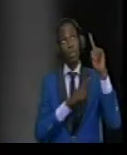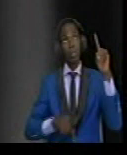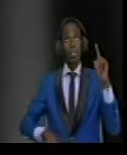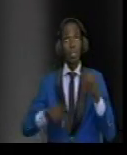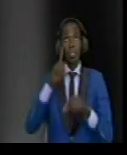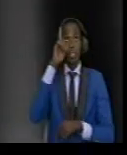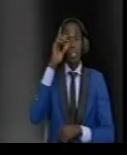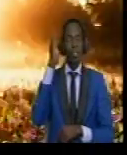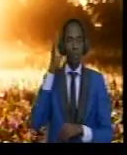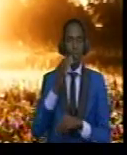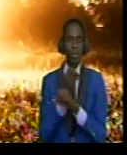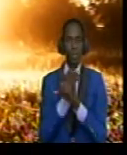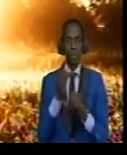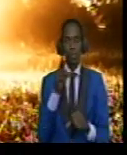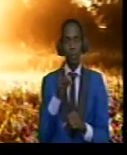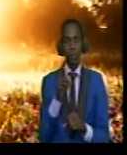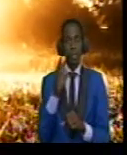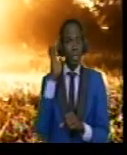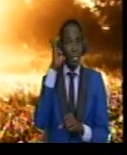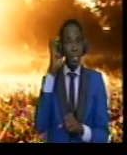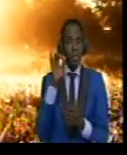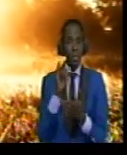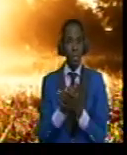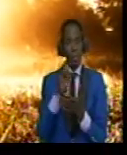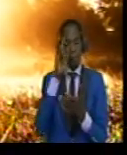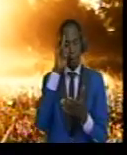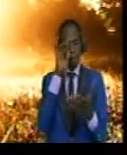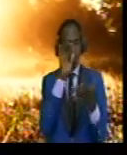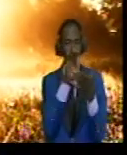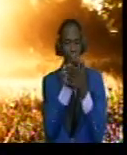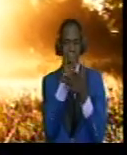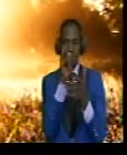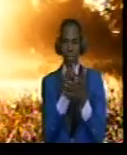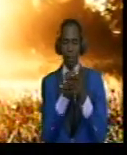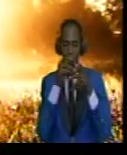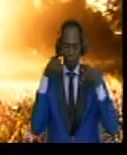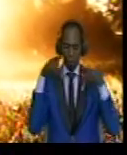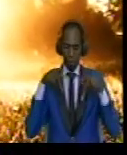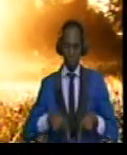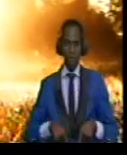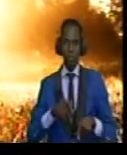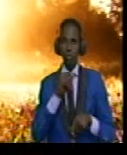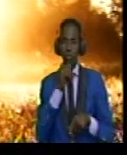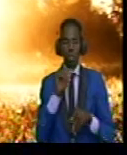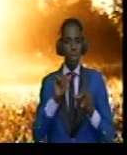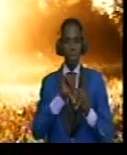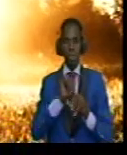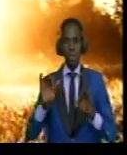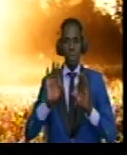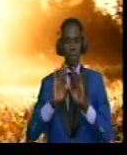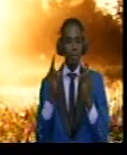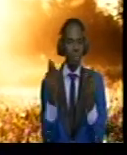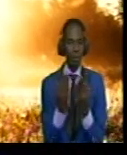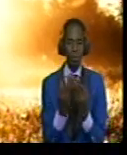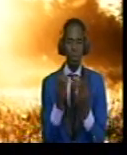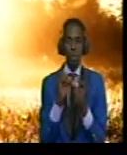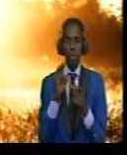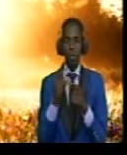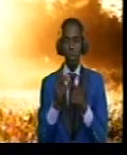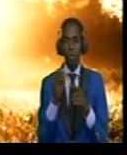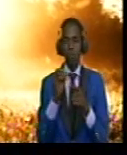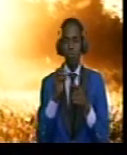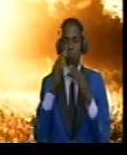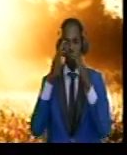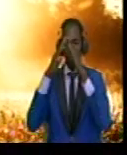It tells us that he that believes that personally, it's not a family religion, it's not a community religion,